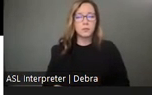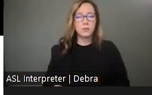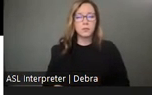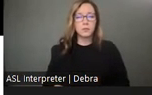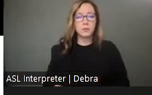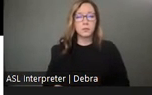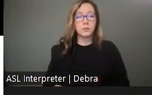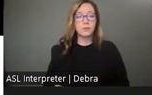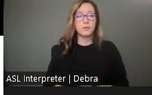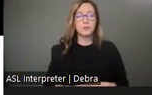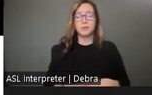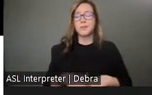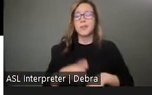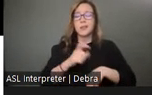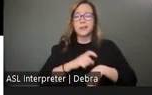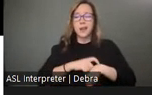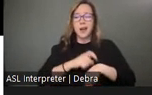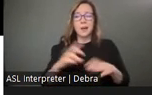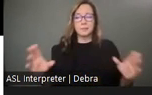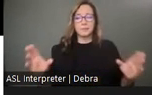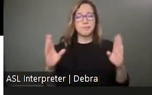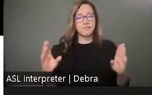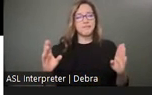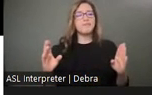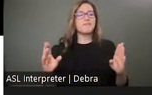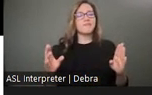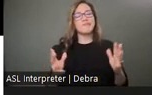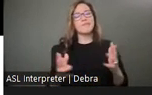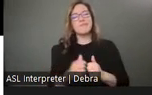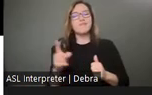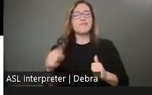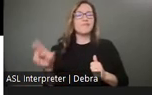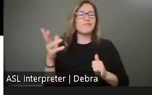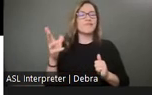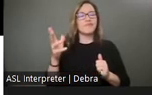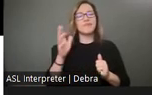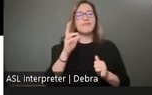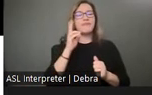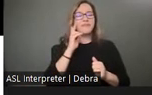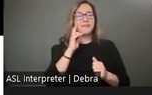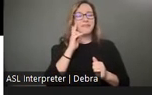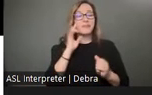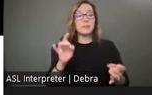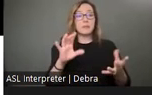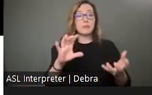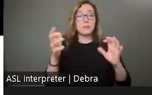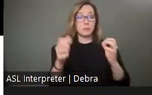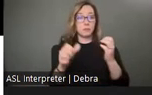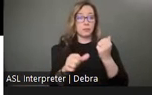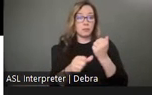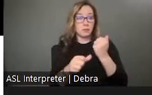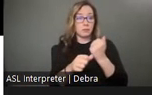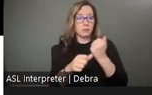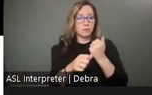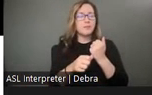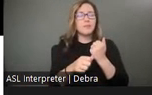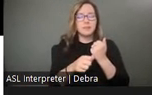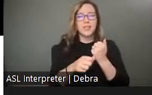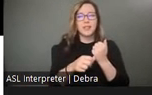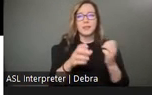So here's the timeline that we were discussing. So most of you have probably seen the disaster assistance sequence of delivery in some